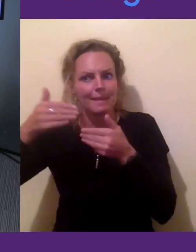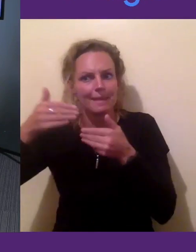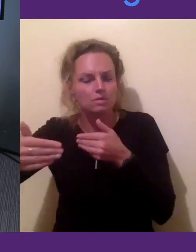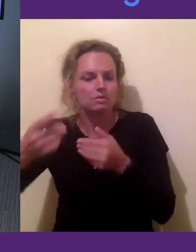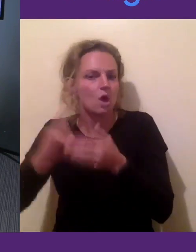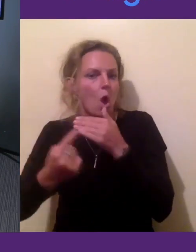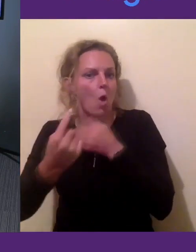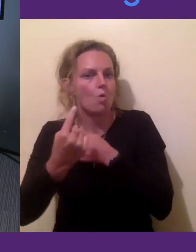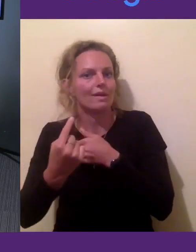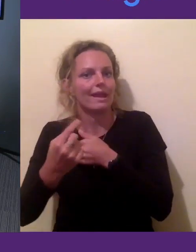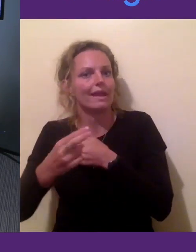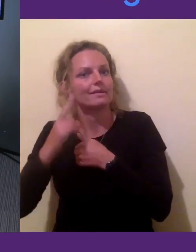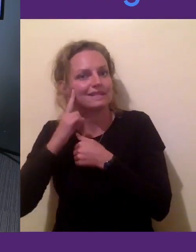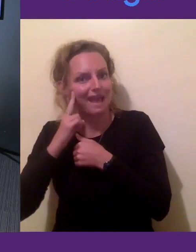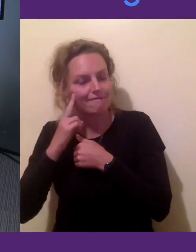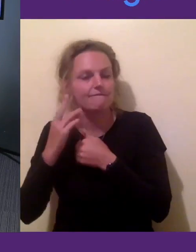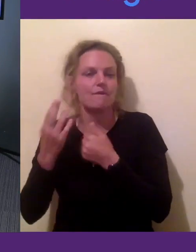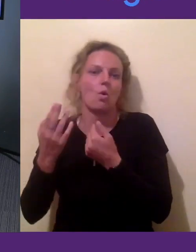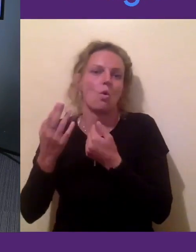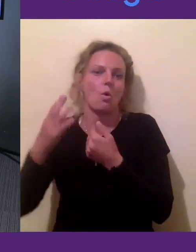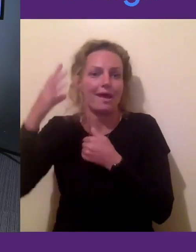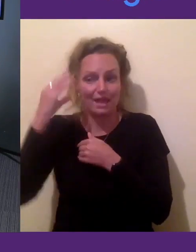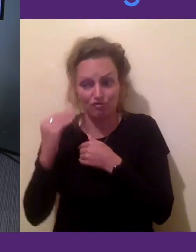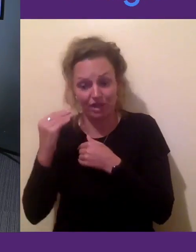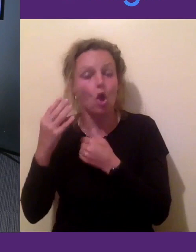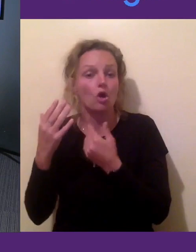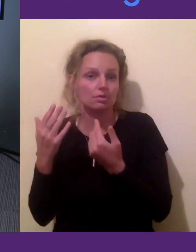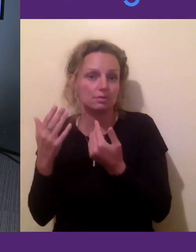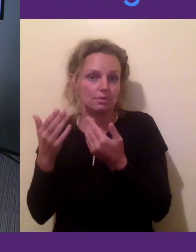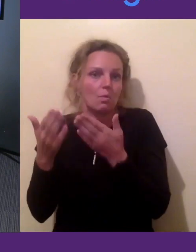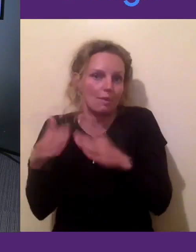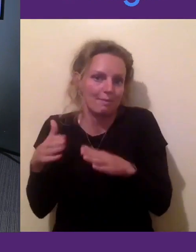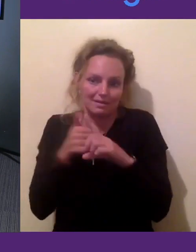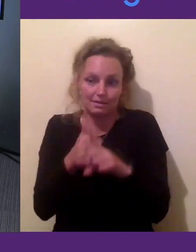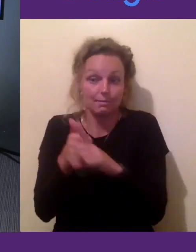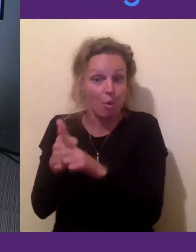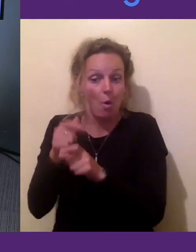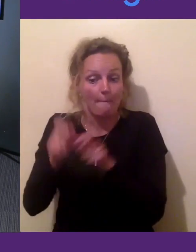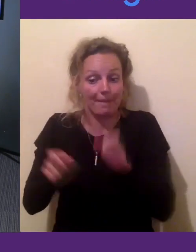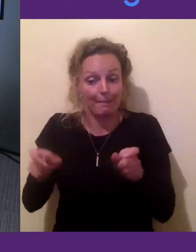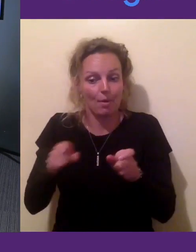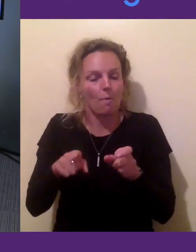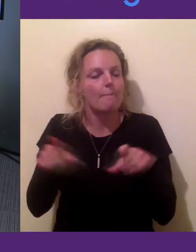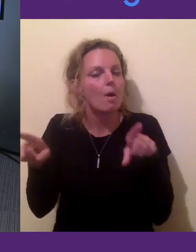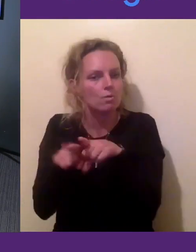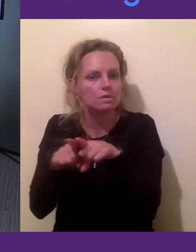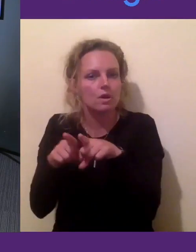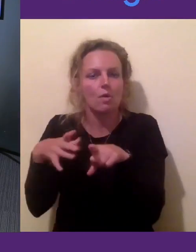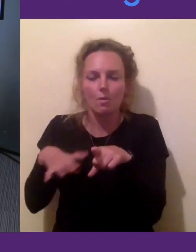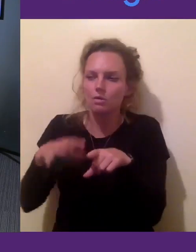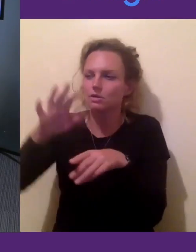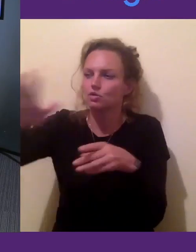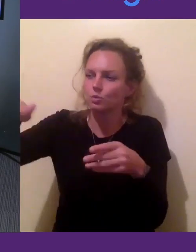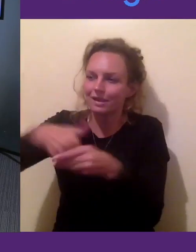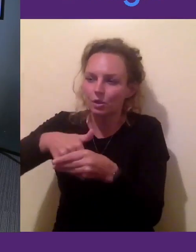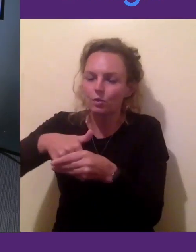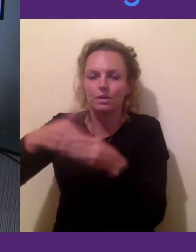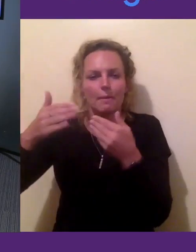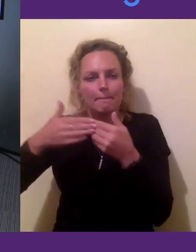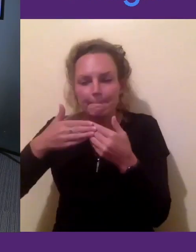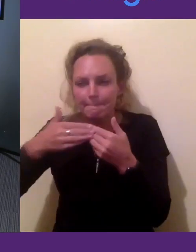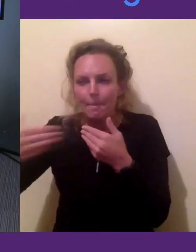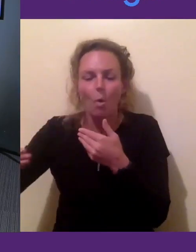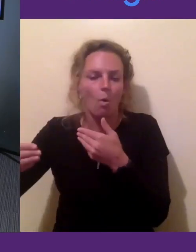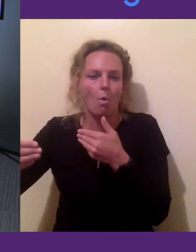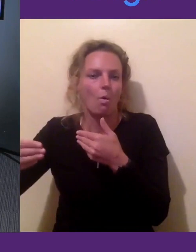people who are deaf or have hearing loss. But I wanted to talk to staff about how we need to kind of think beyond just that, because we know